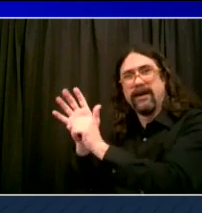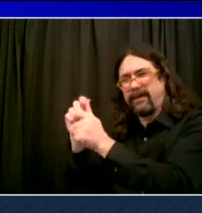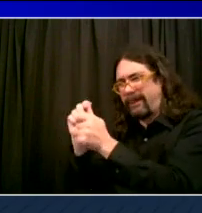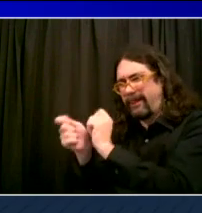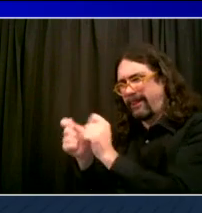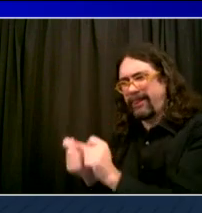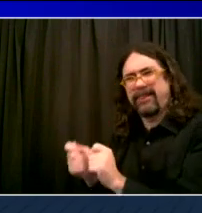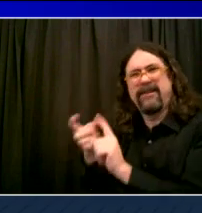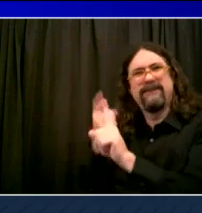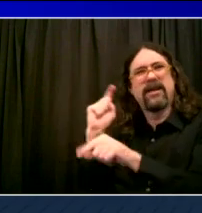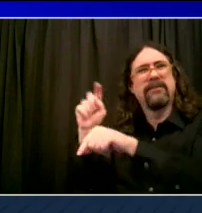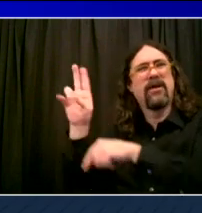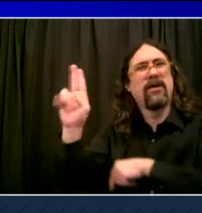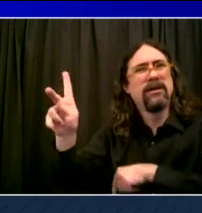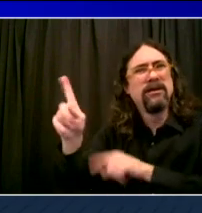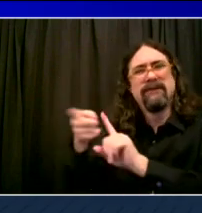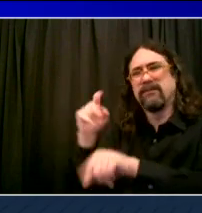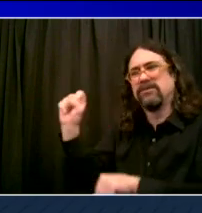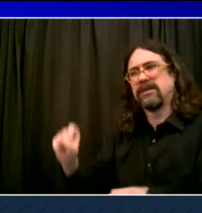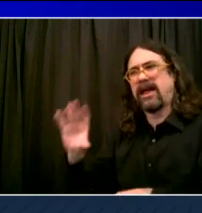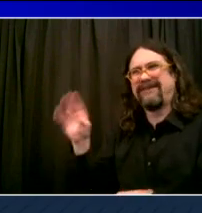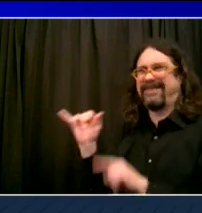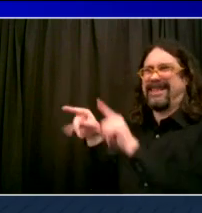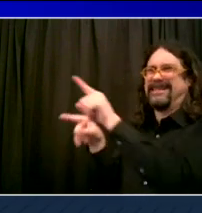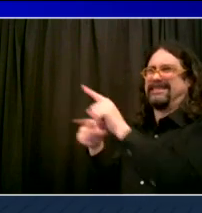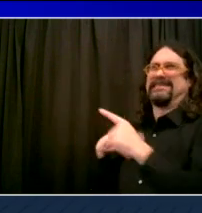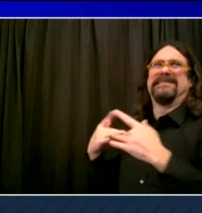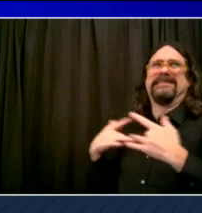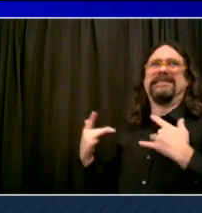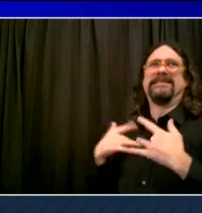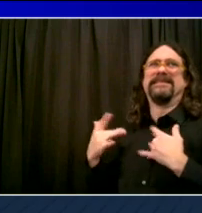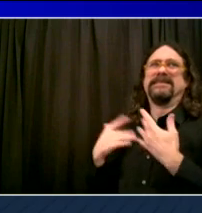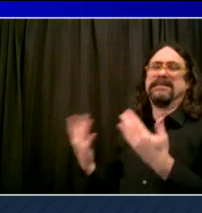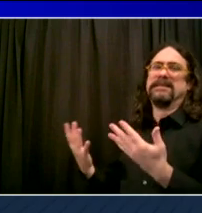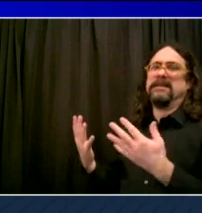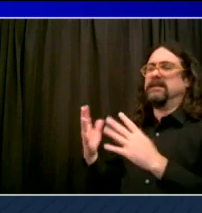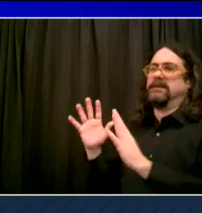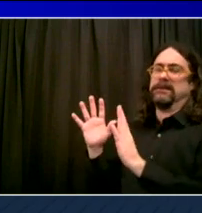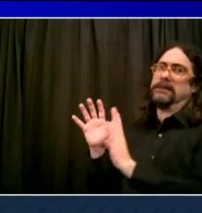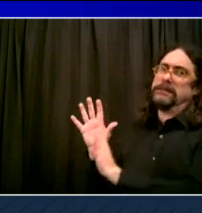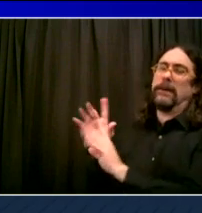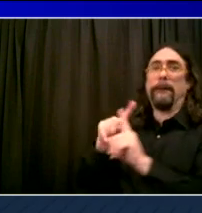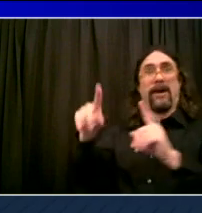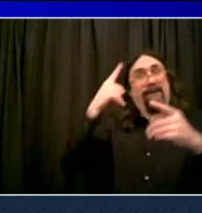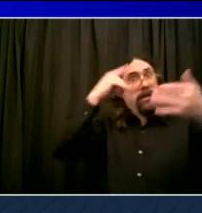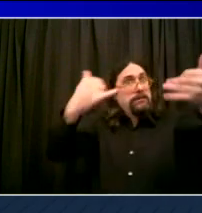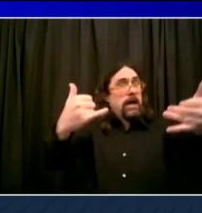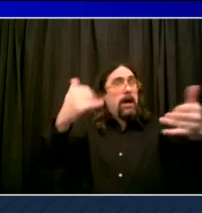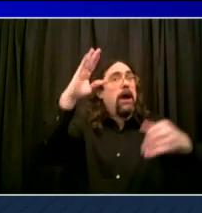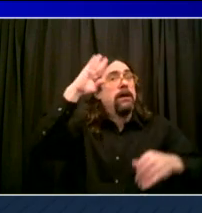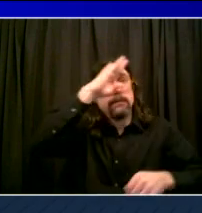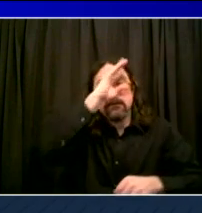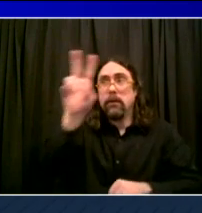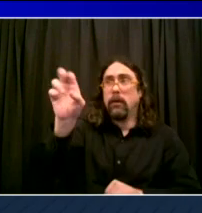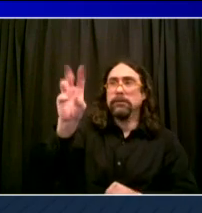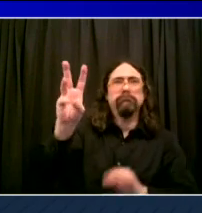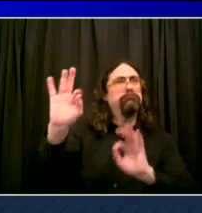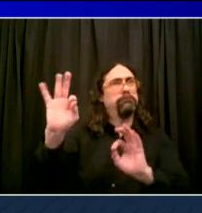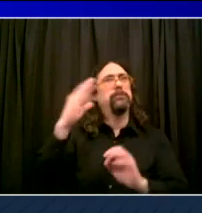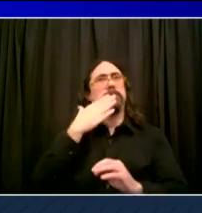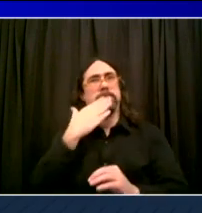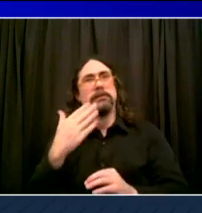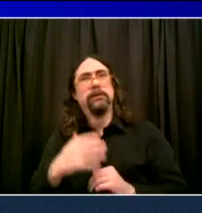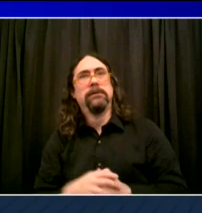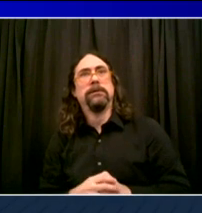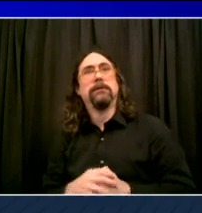down to our threshold. Still a high level of confirmed positivity among those patients, 63.89%. In terms of hospitalization